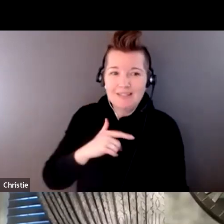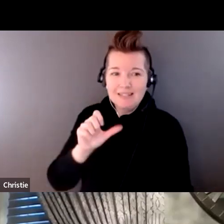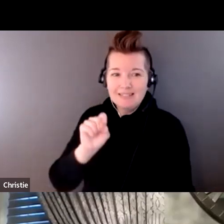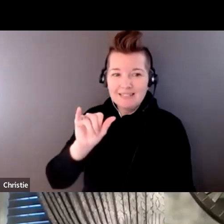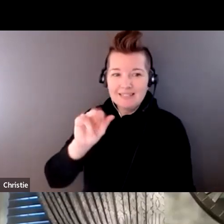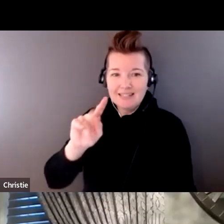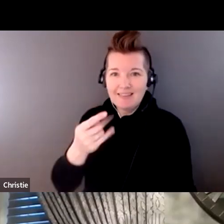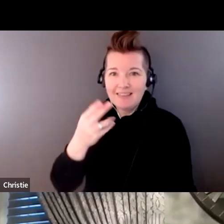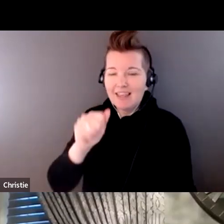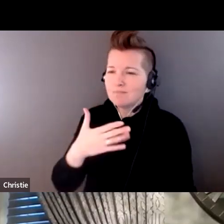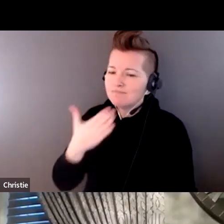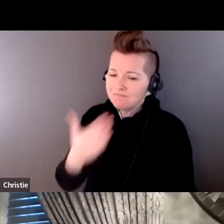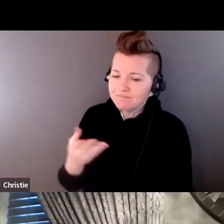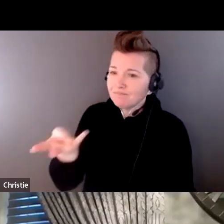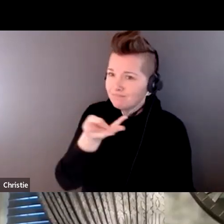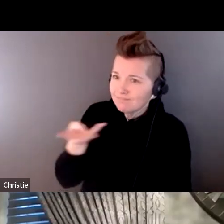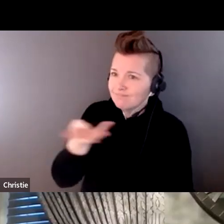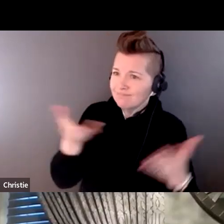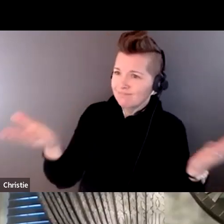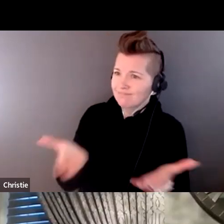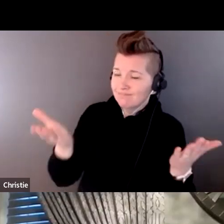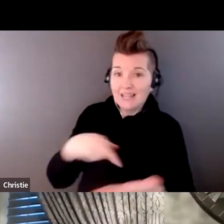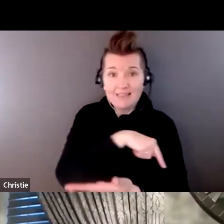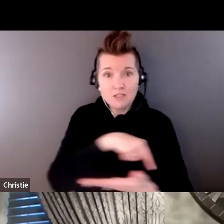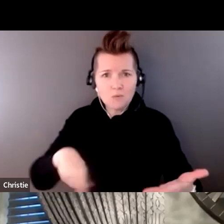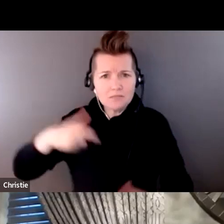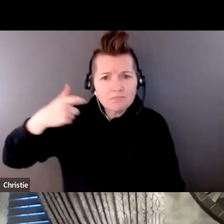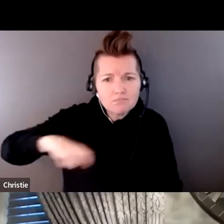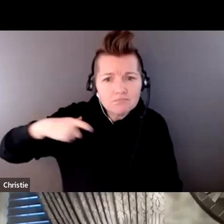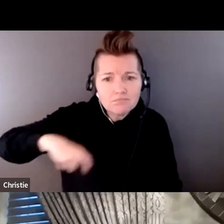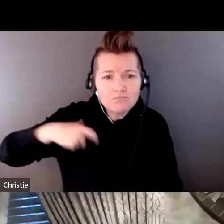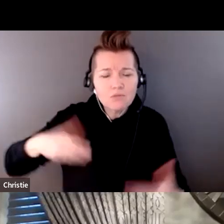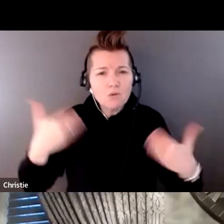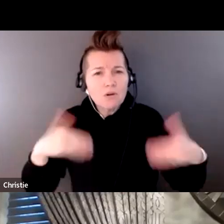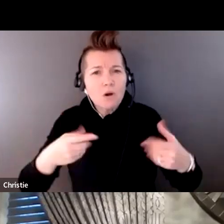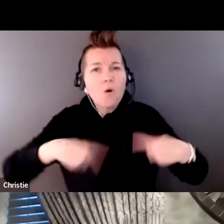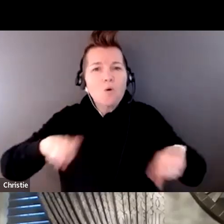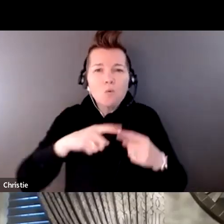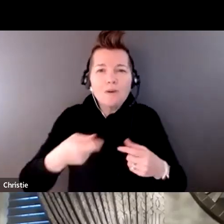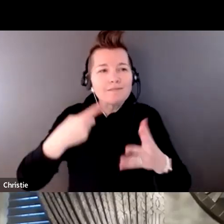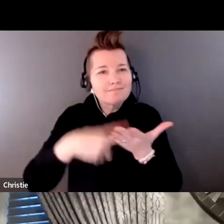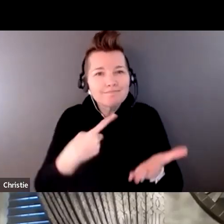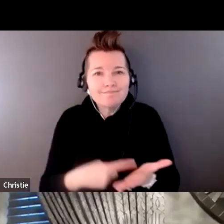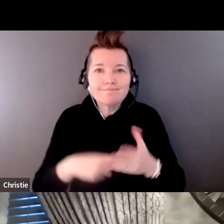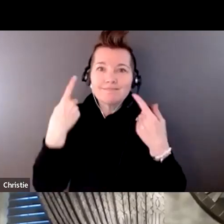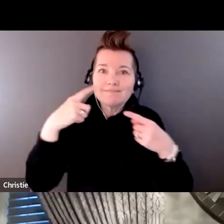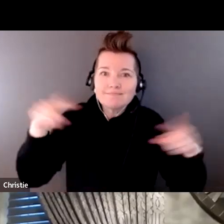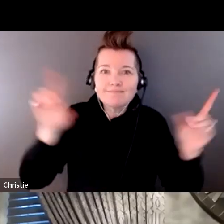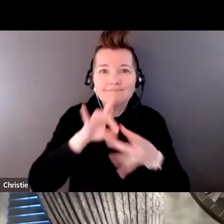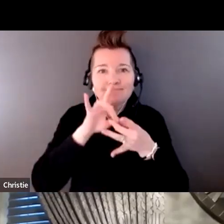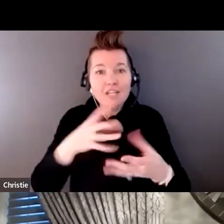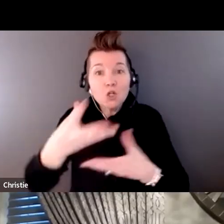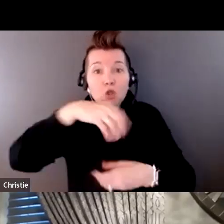like throughout this week's conference, we've heard so much about the strides being made in inclusive employment, and we want to make sure those efforts and those benefits